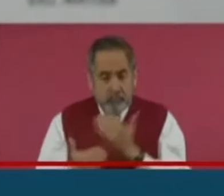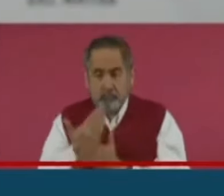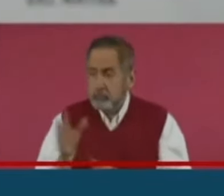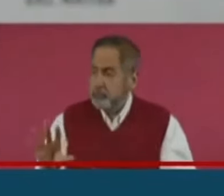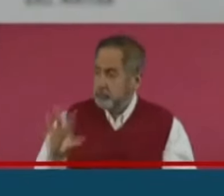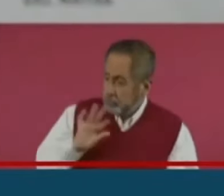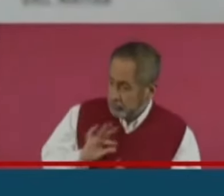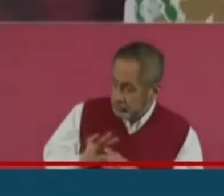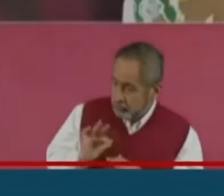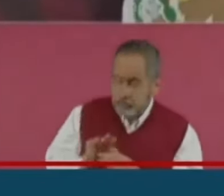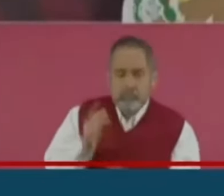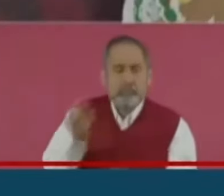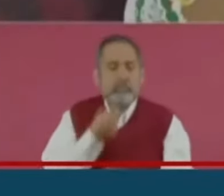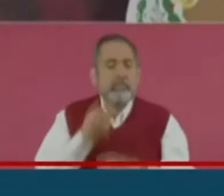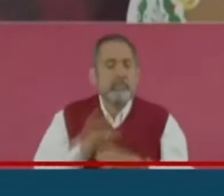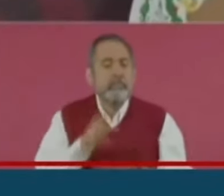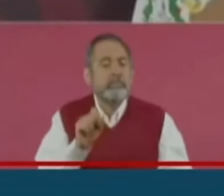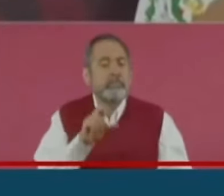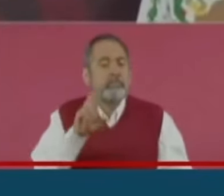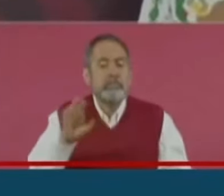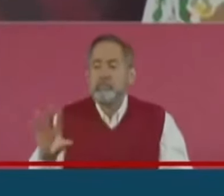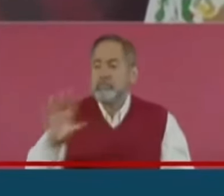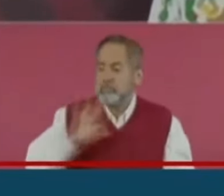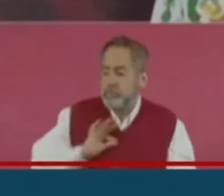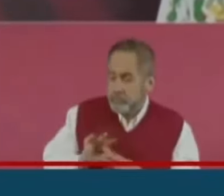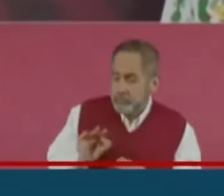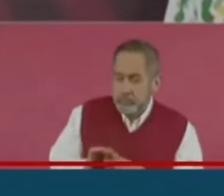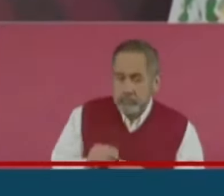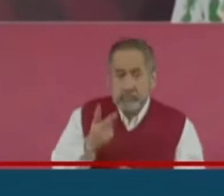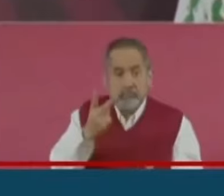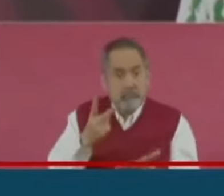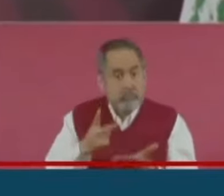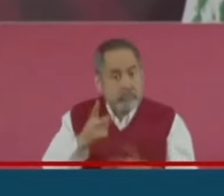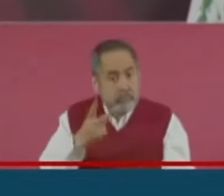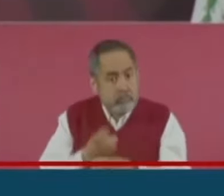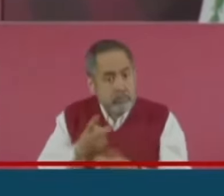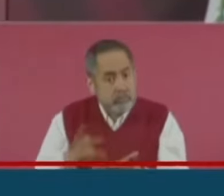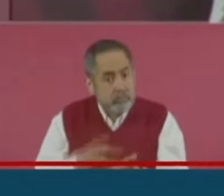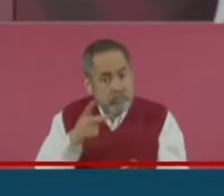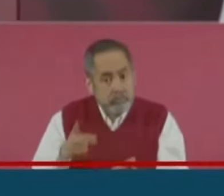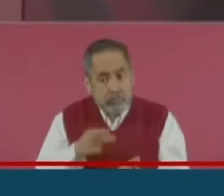which is the second one, we sent one in 2021 and they ignored it,